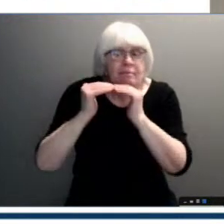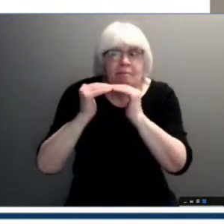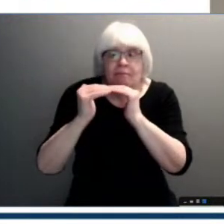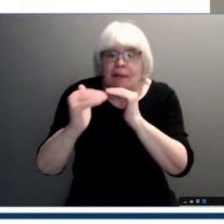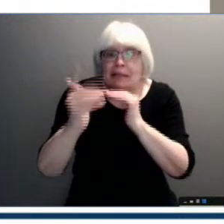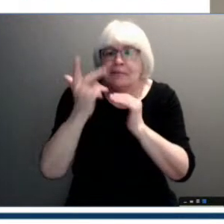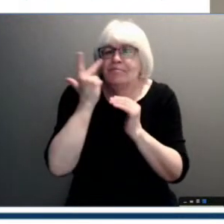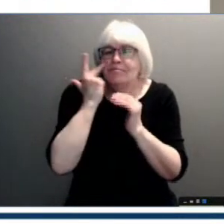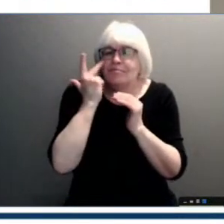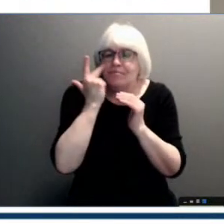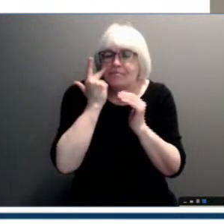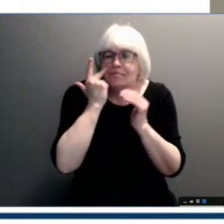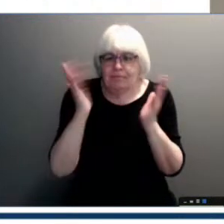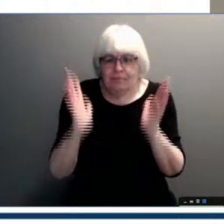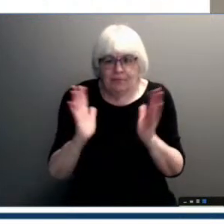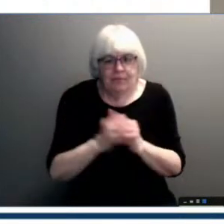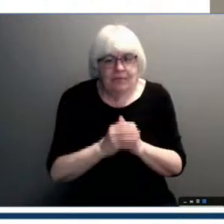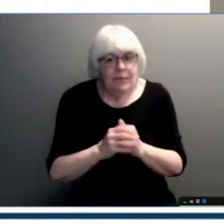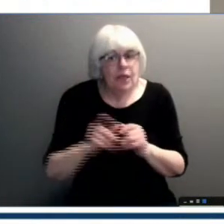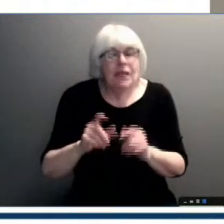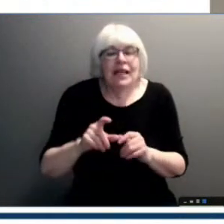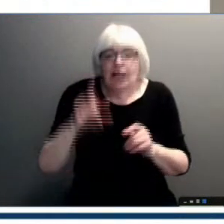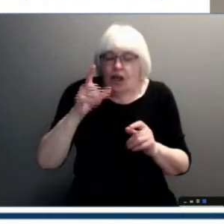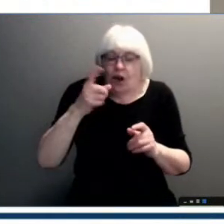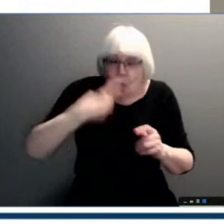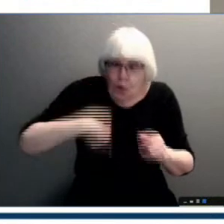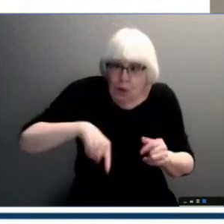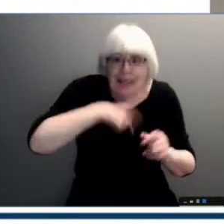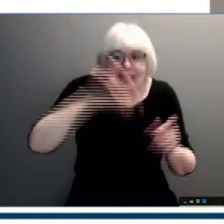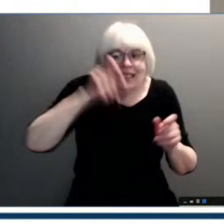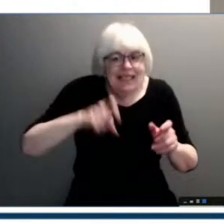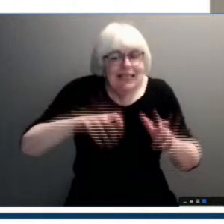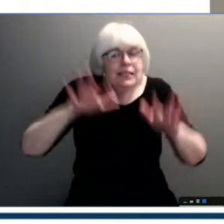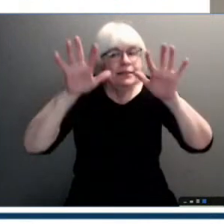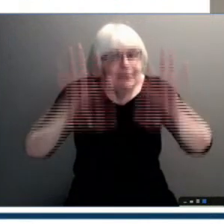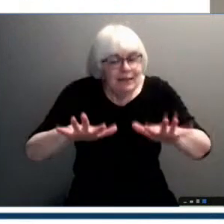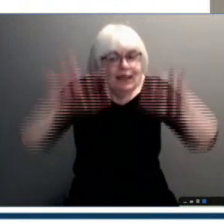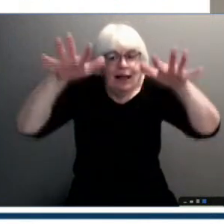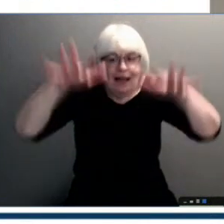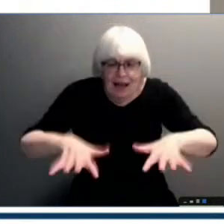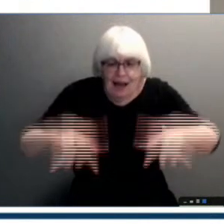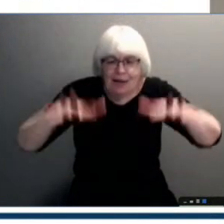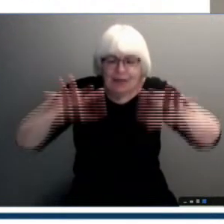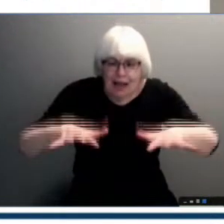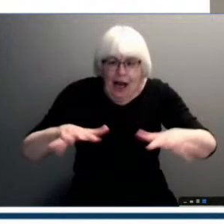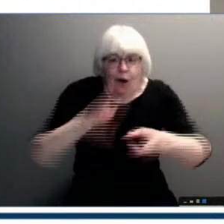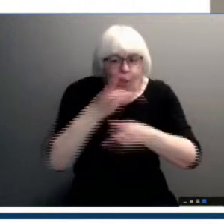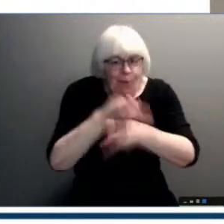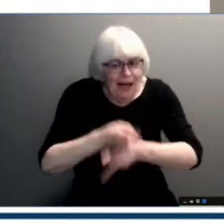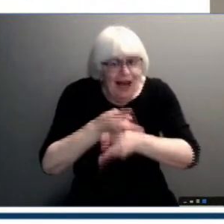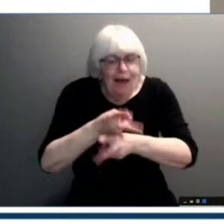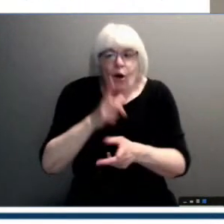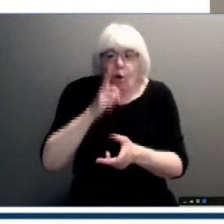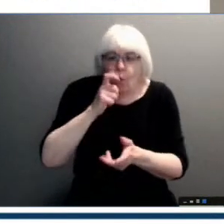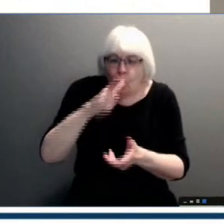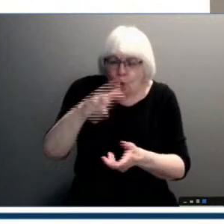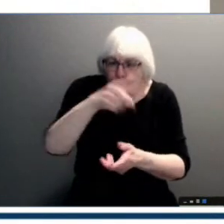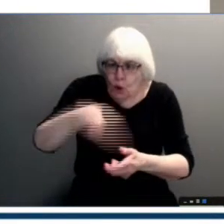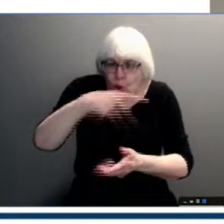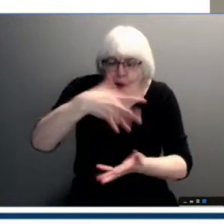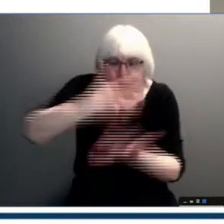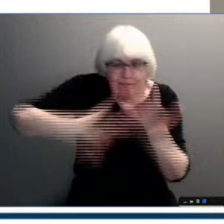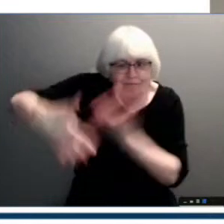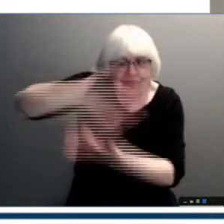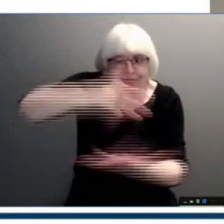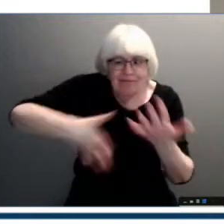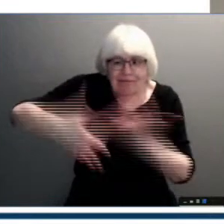down and be more cautious and careful about our social contacts. But again, if we did nothing, we